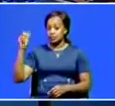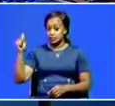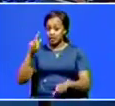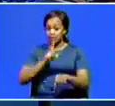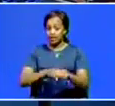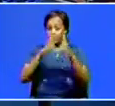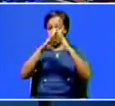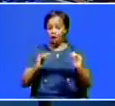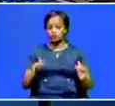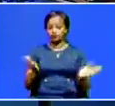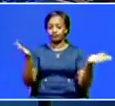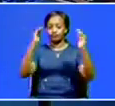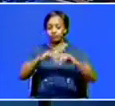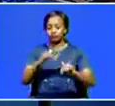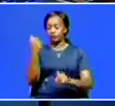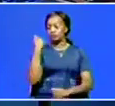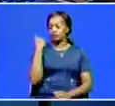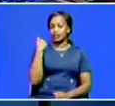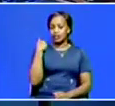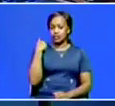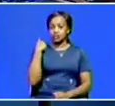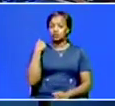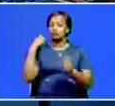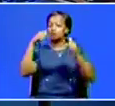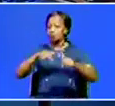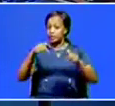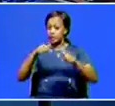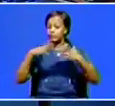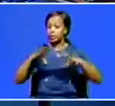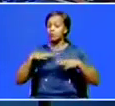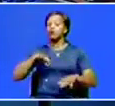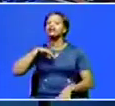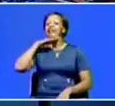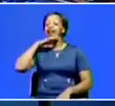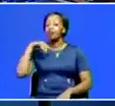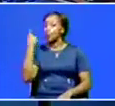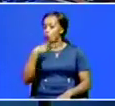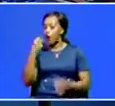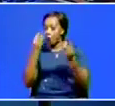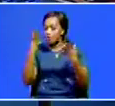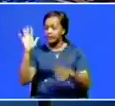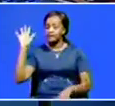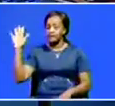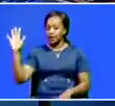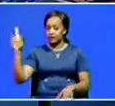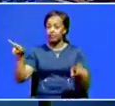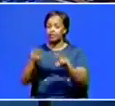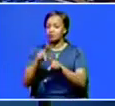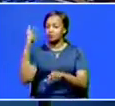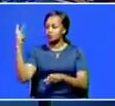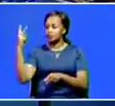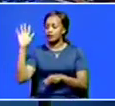building yesterday. By this evening, the death toll stood at 5 people and 26 other people are unaccounted